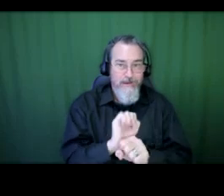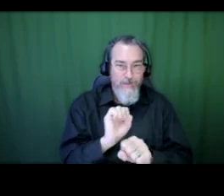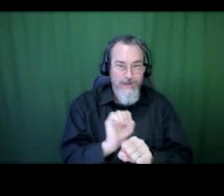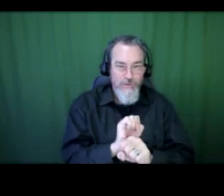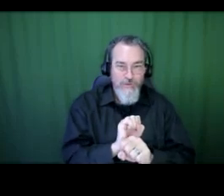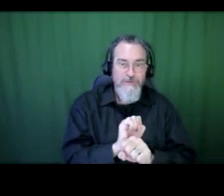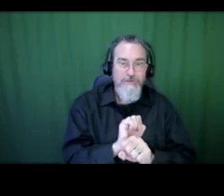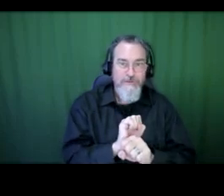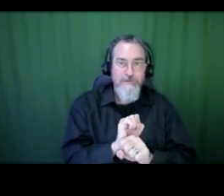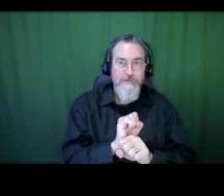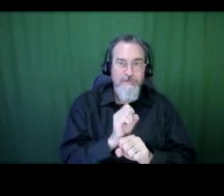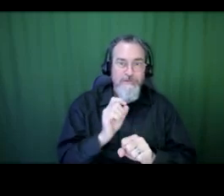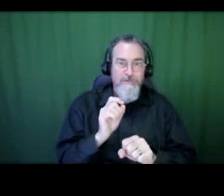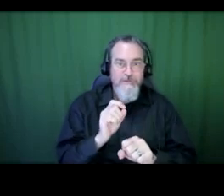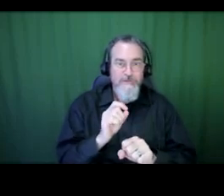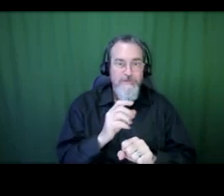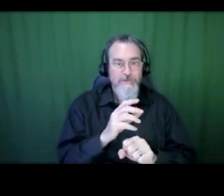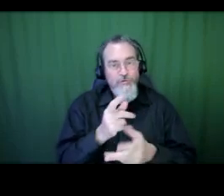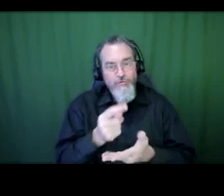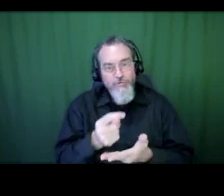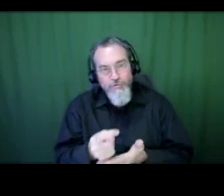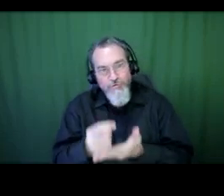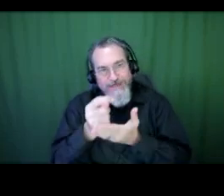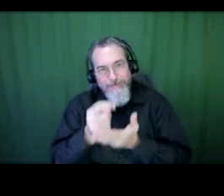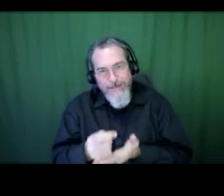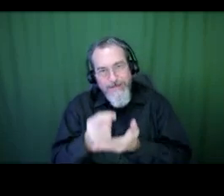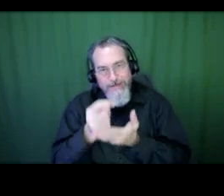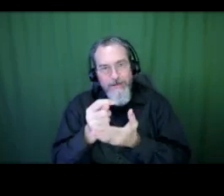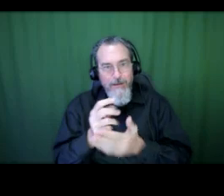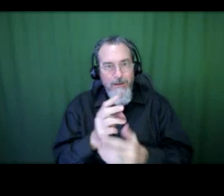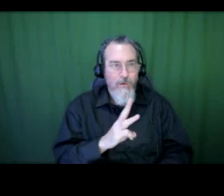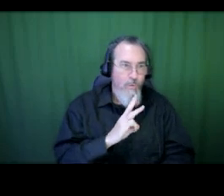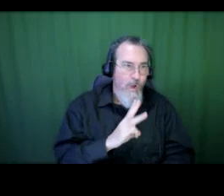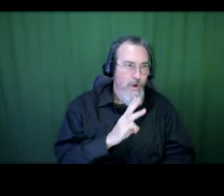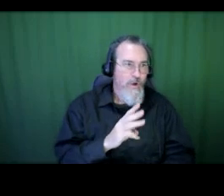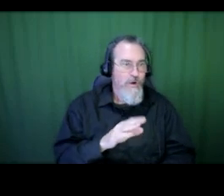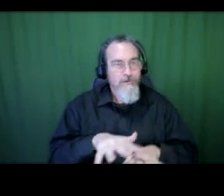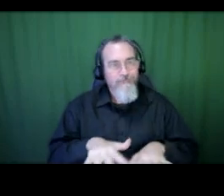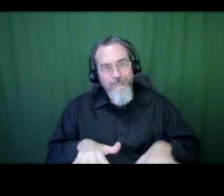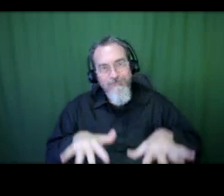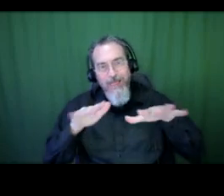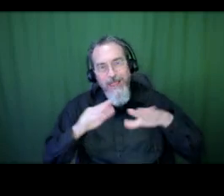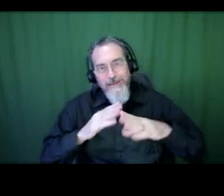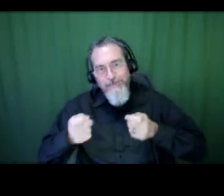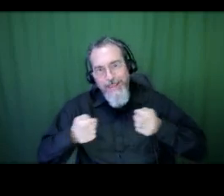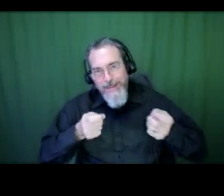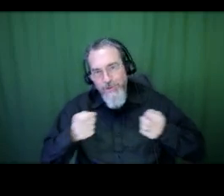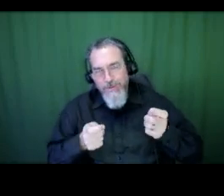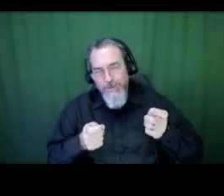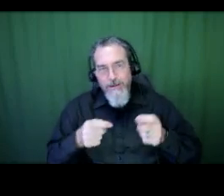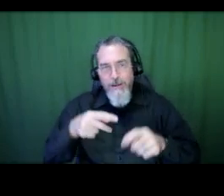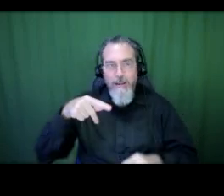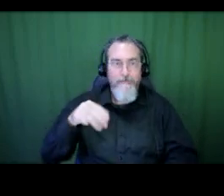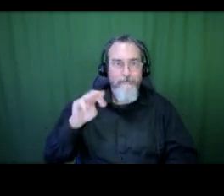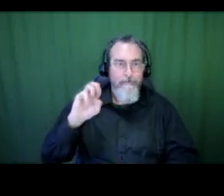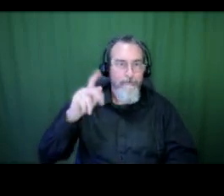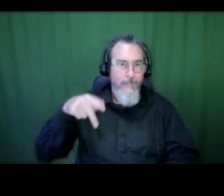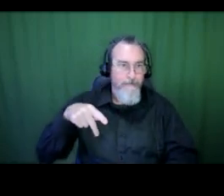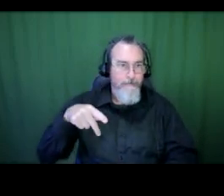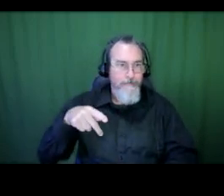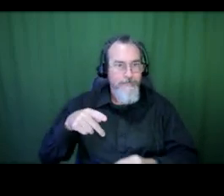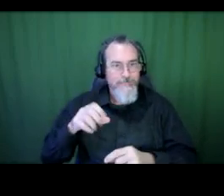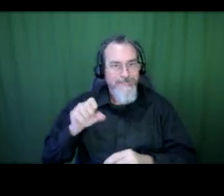in wastewater treatment, so like our sewage treatment, water treatment, sludge management, pumping stations to work. Those folks are going to be doing